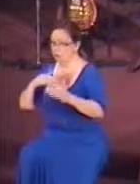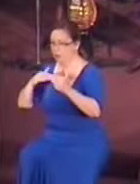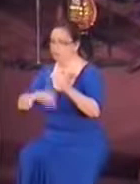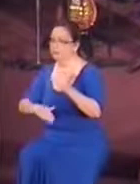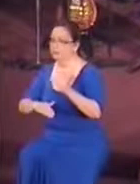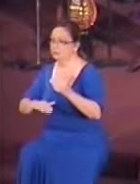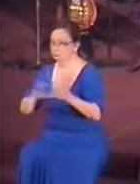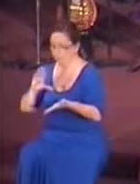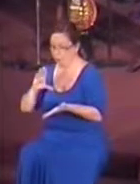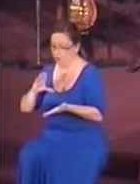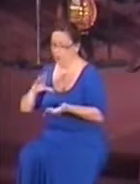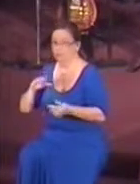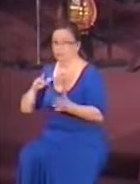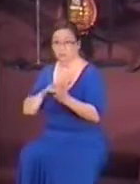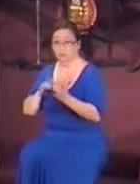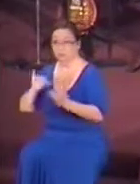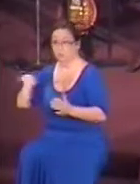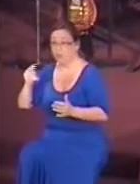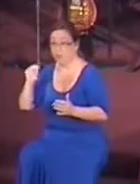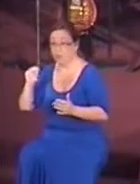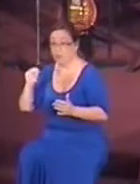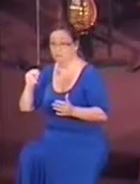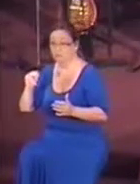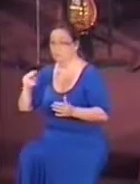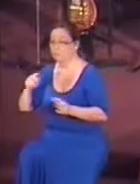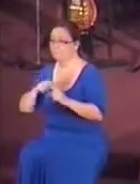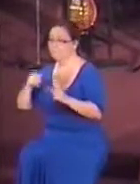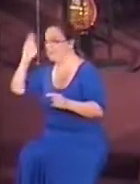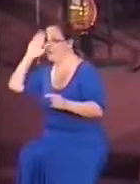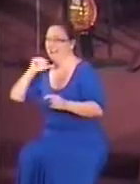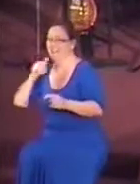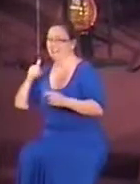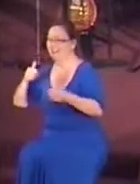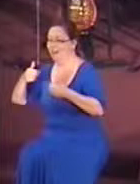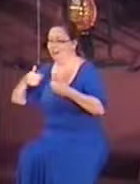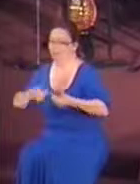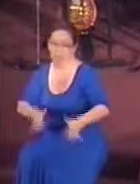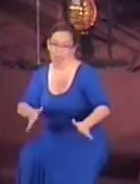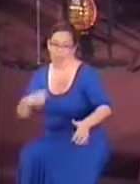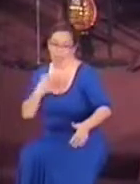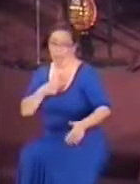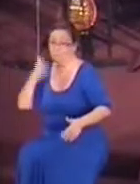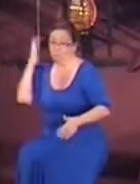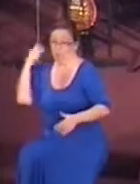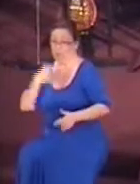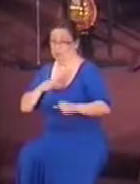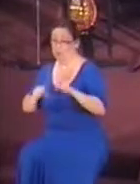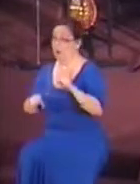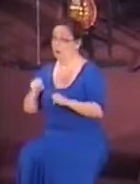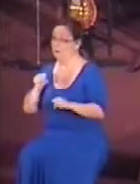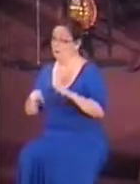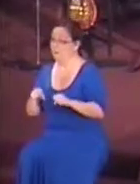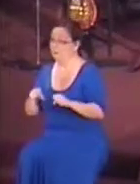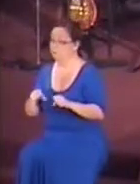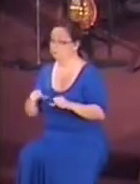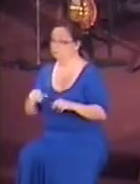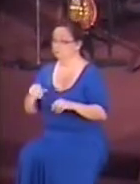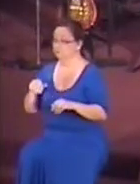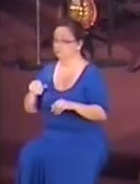John? It means that God is not going to drop you out just because you have doubts in your own mind as you